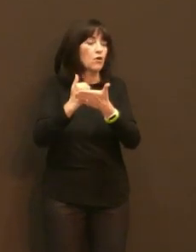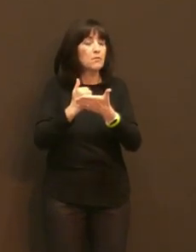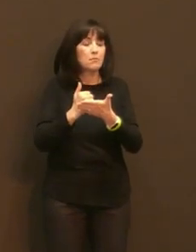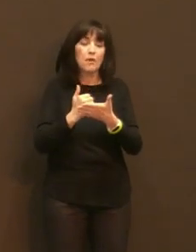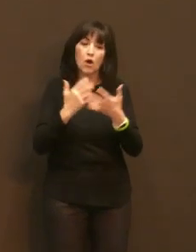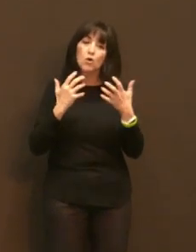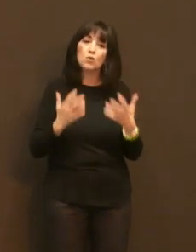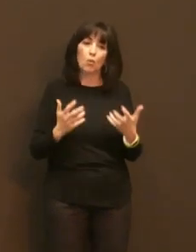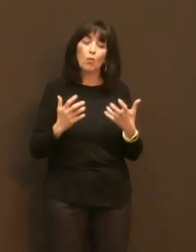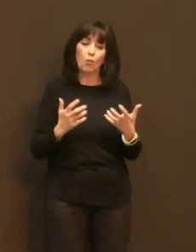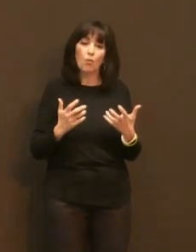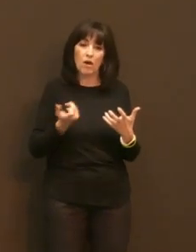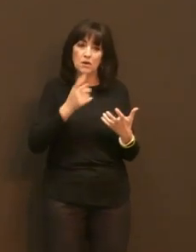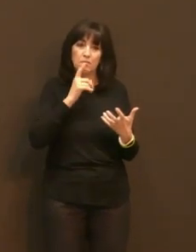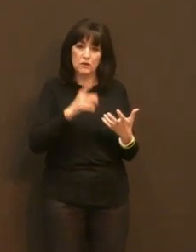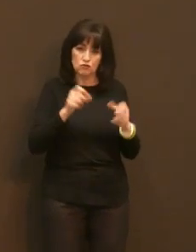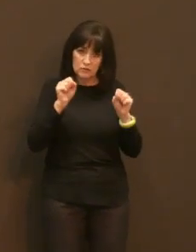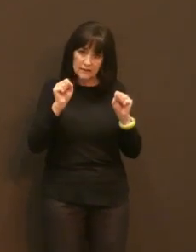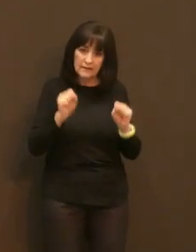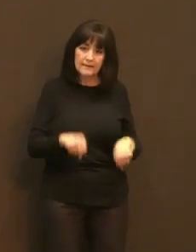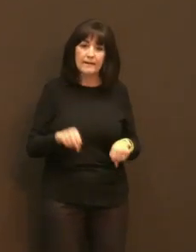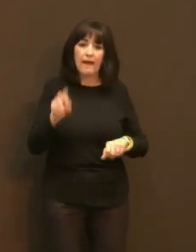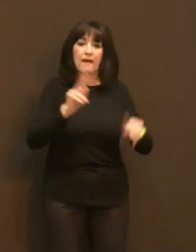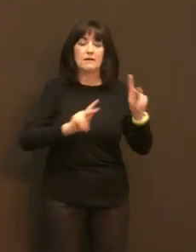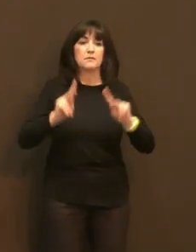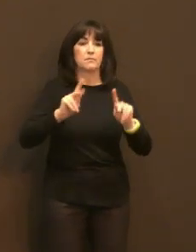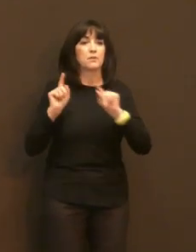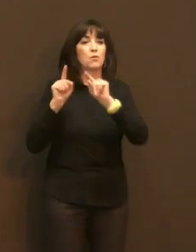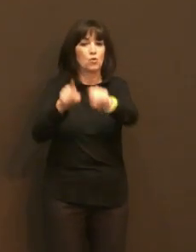are going to be important as we move forward.